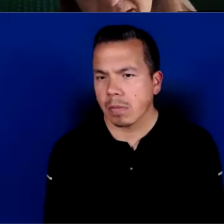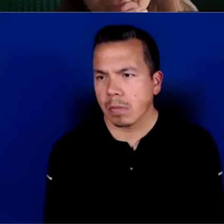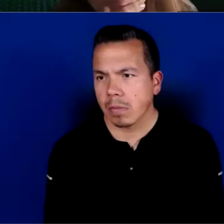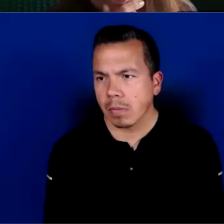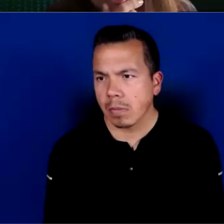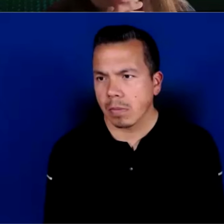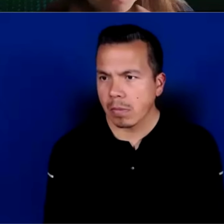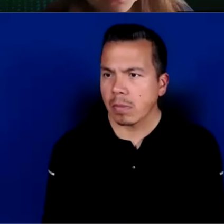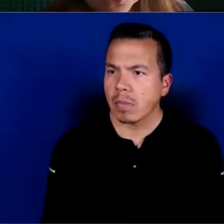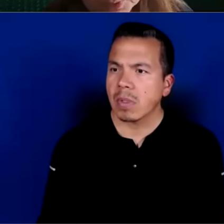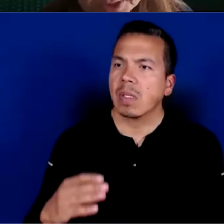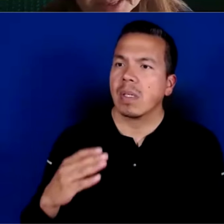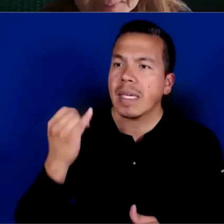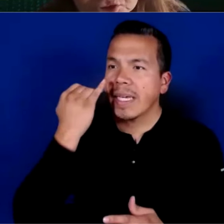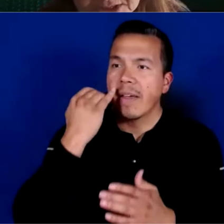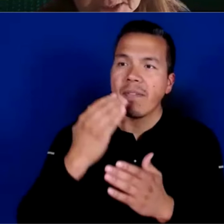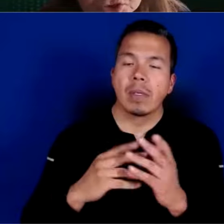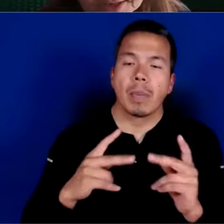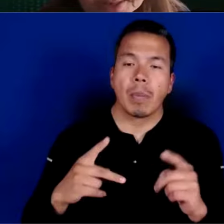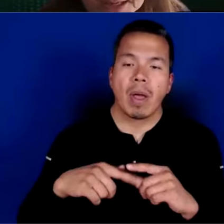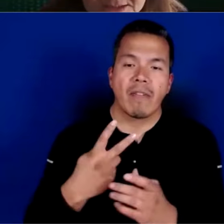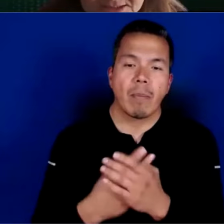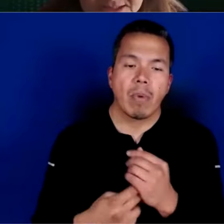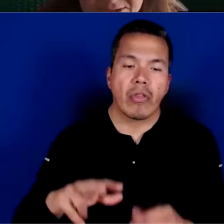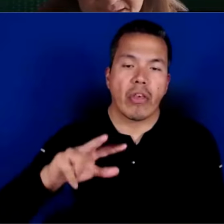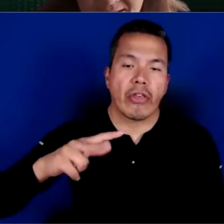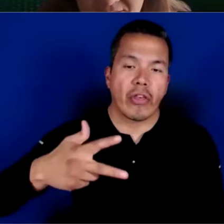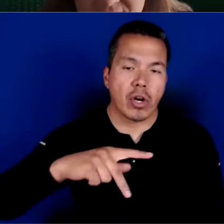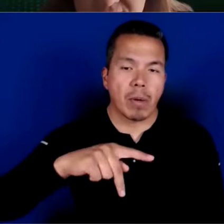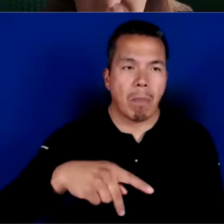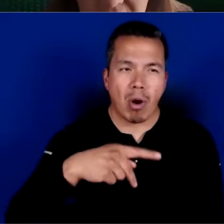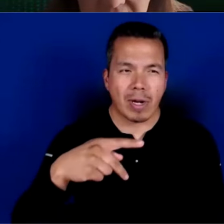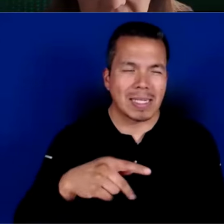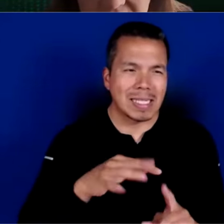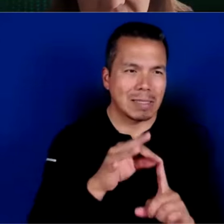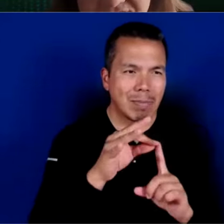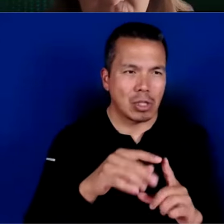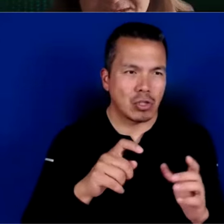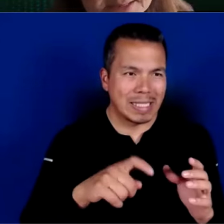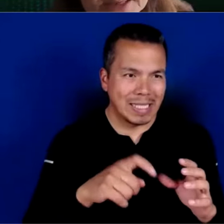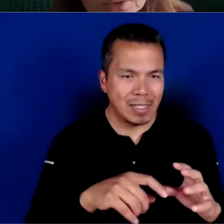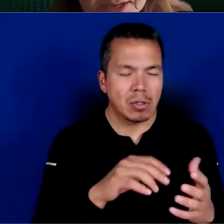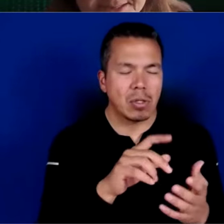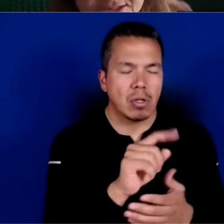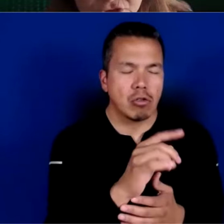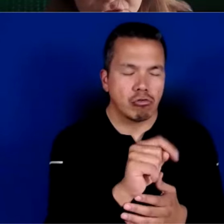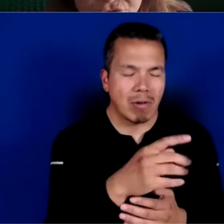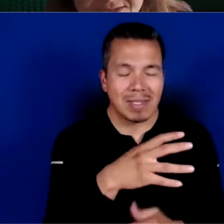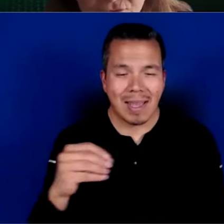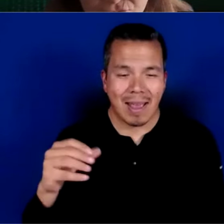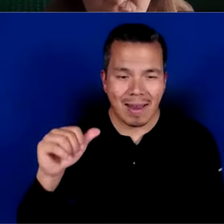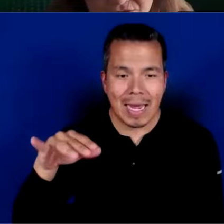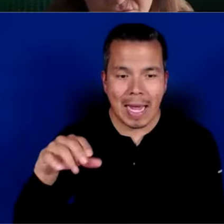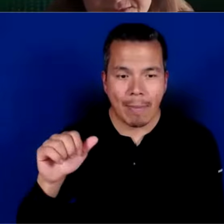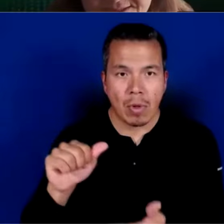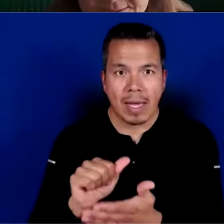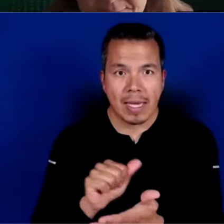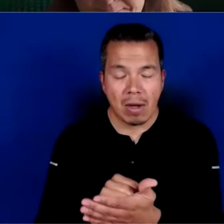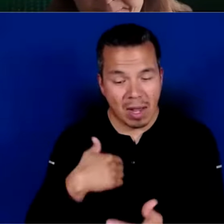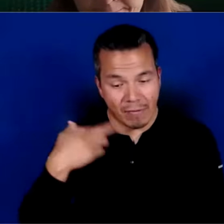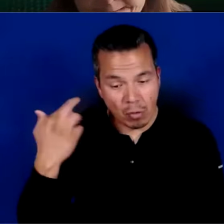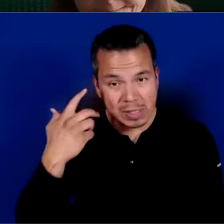some people have both a third-party special needs trust and an ABLE account? And if so, is there a reason to do this or not